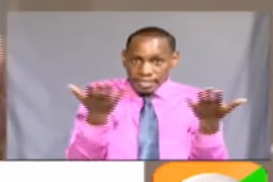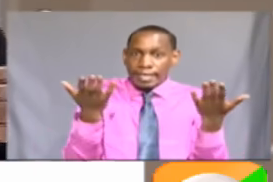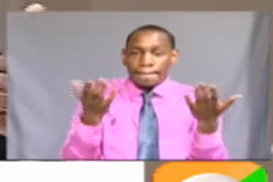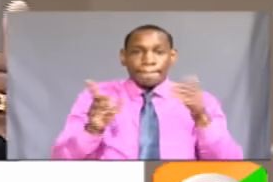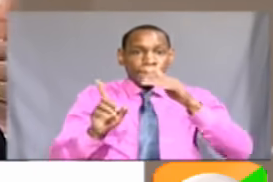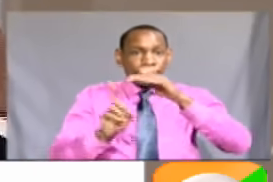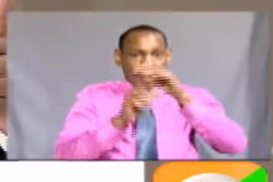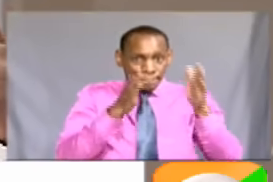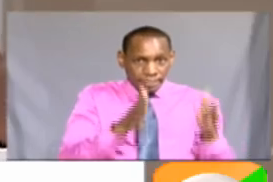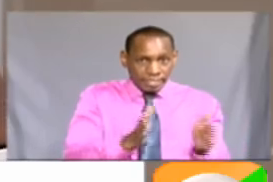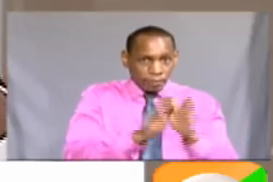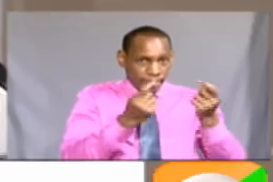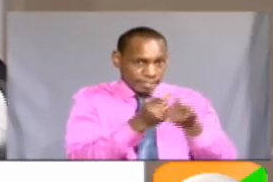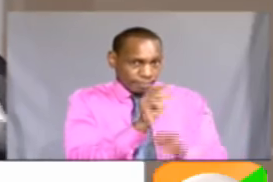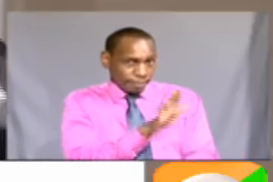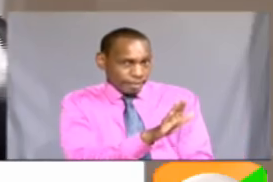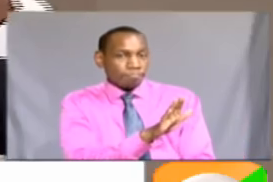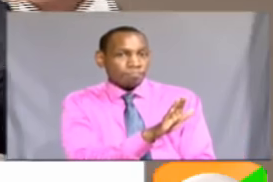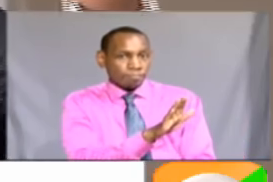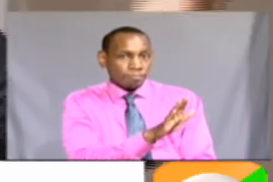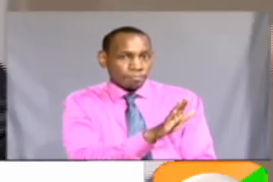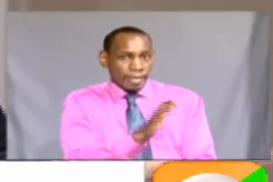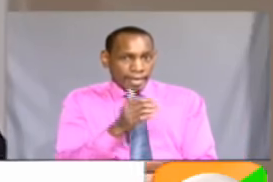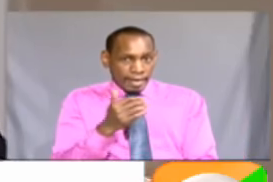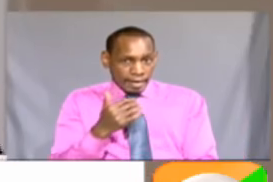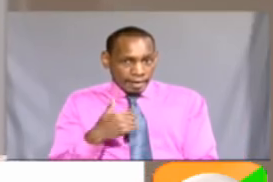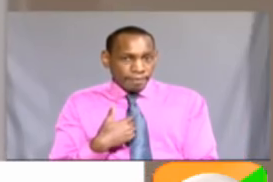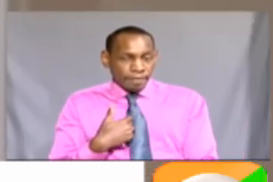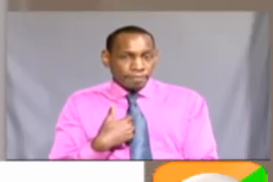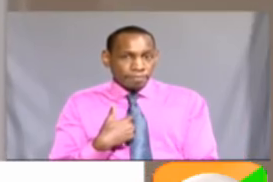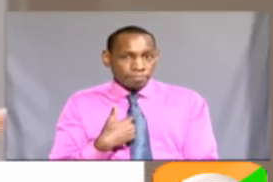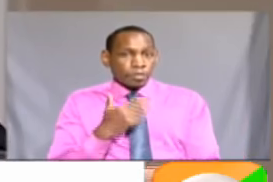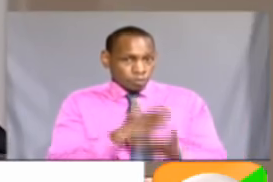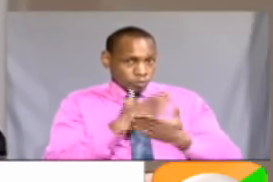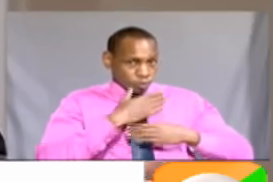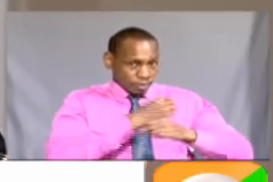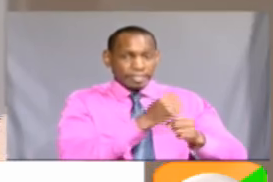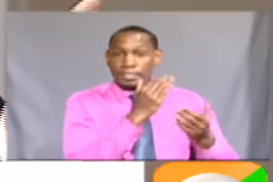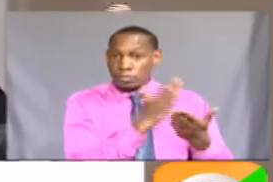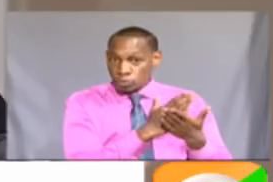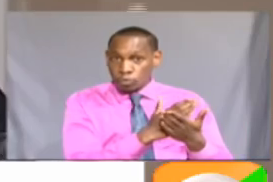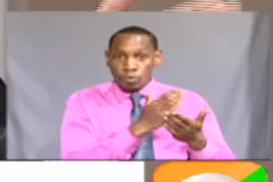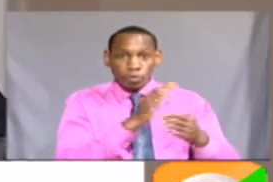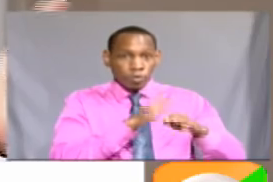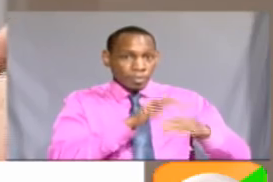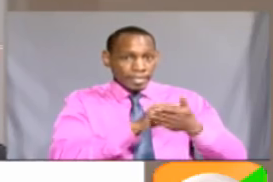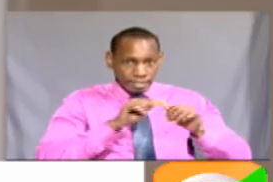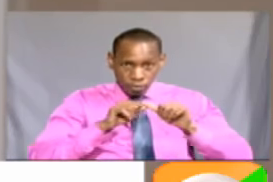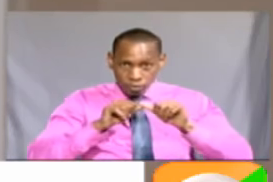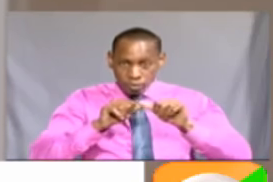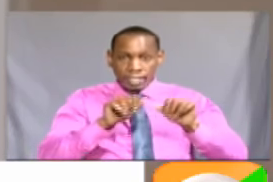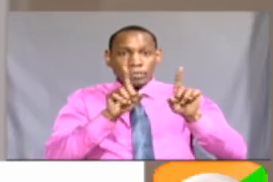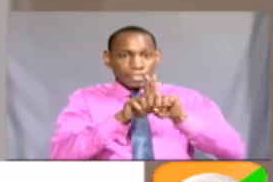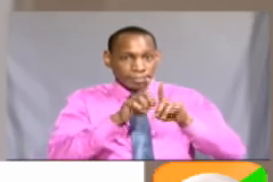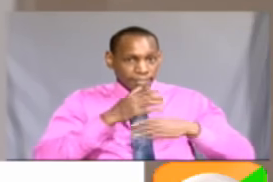the minister and the team has earned some measure of trust so far. It is good to keep in line with